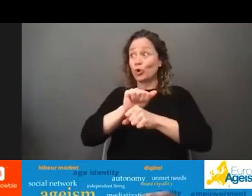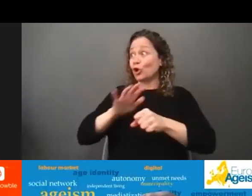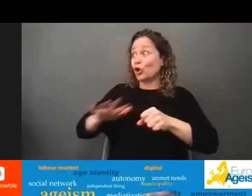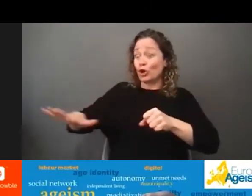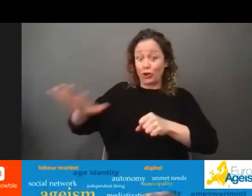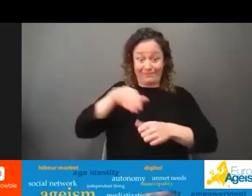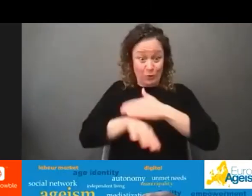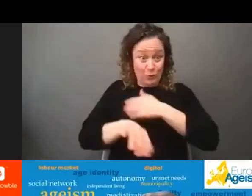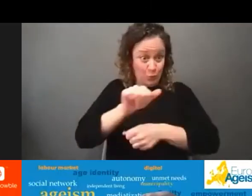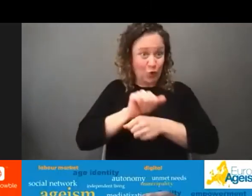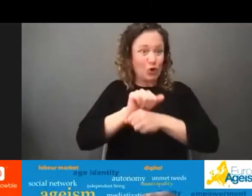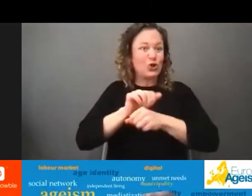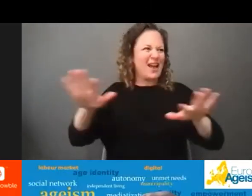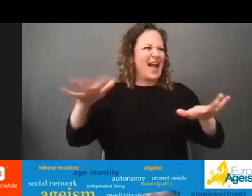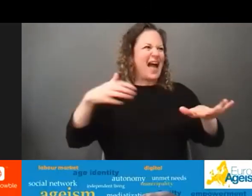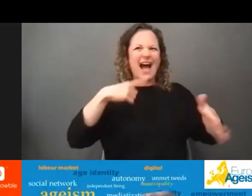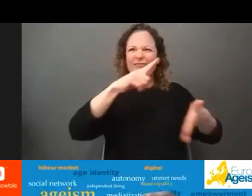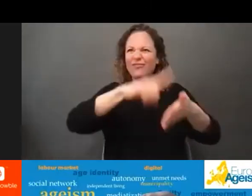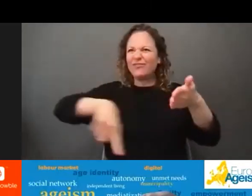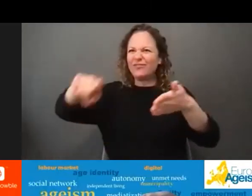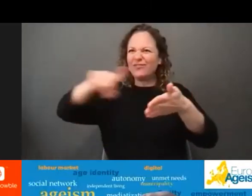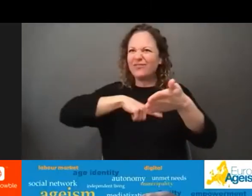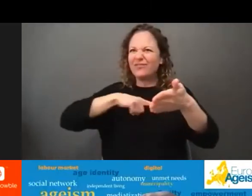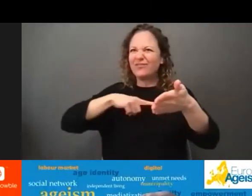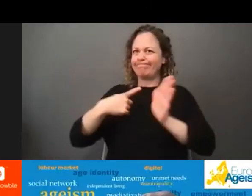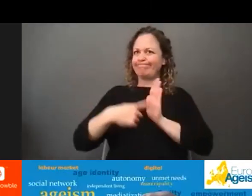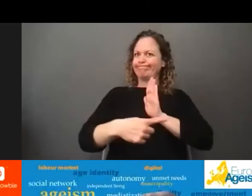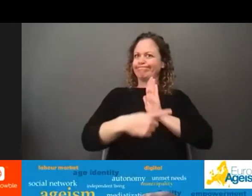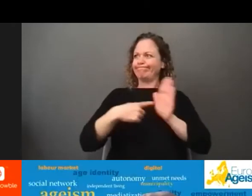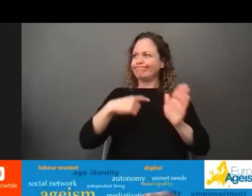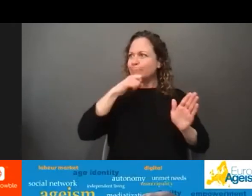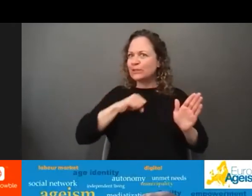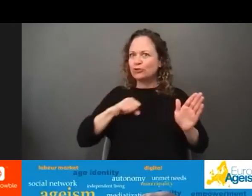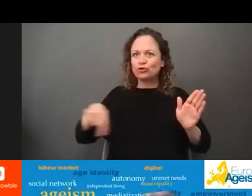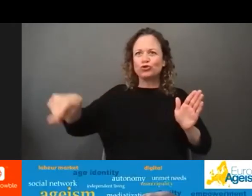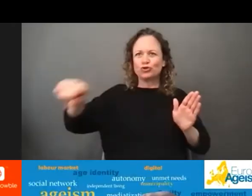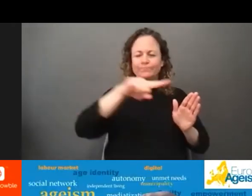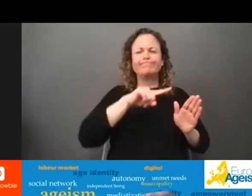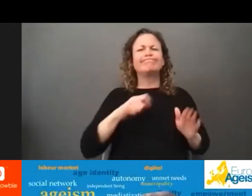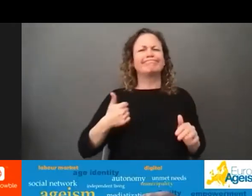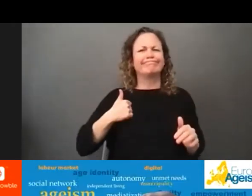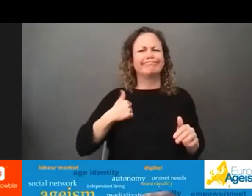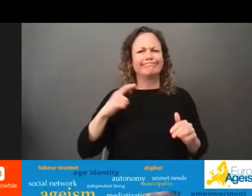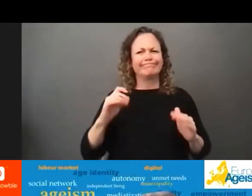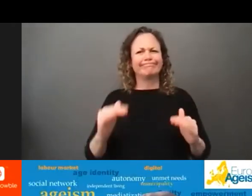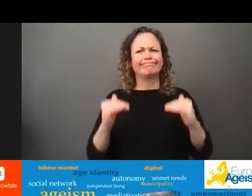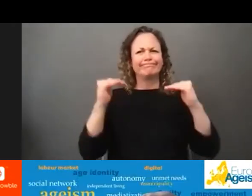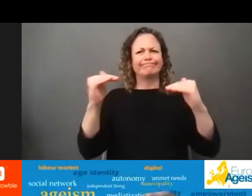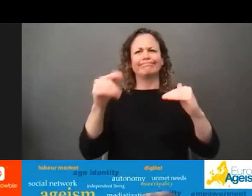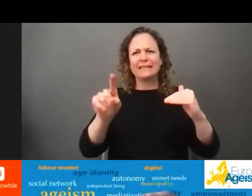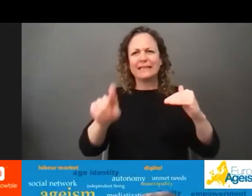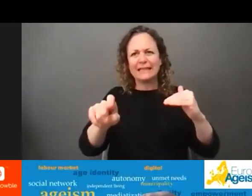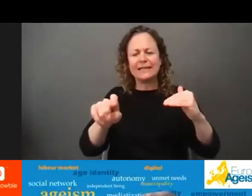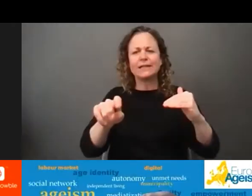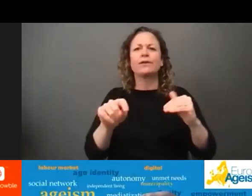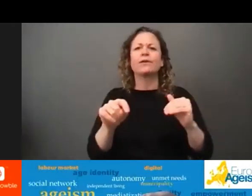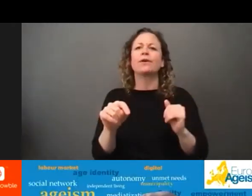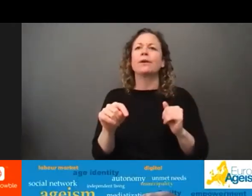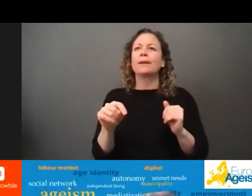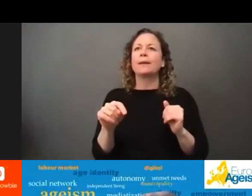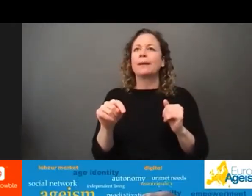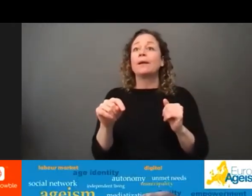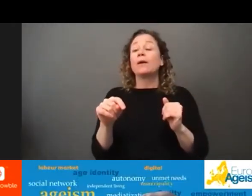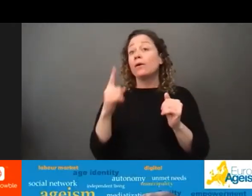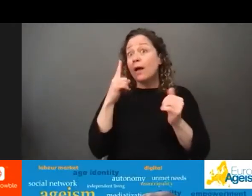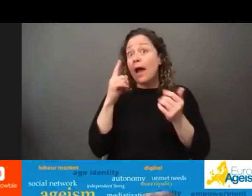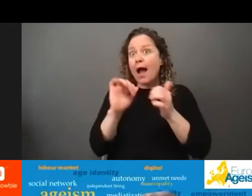age discrimination exists, and it's something that we still need to work on within Canada. And the key things that were highlighted were hiring